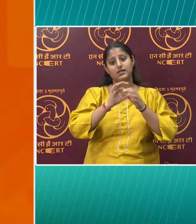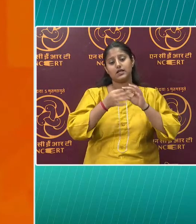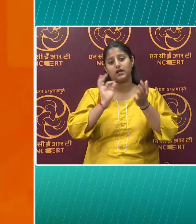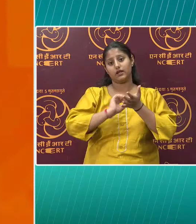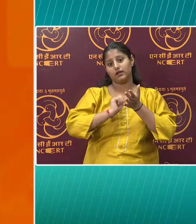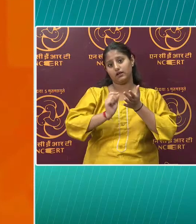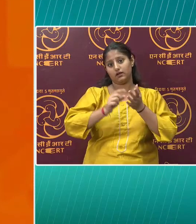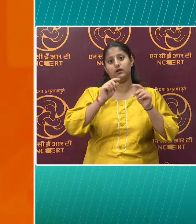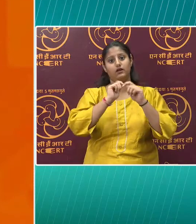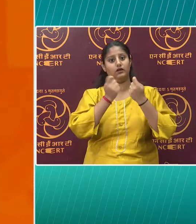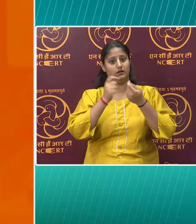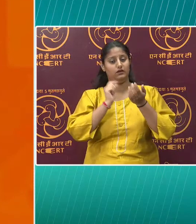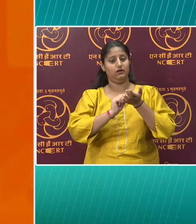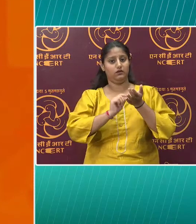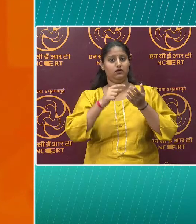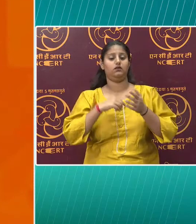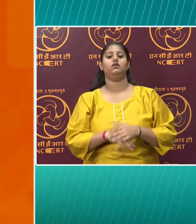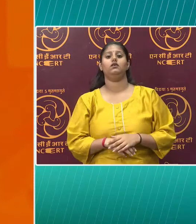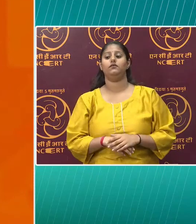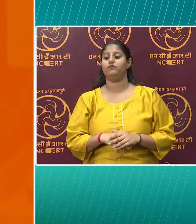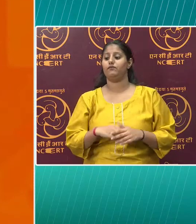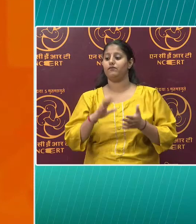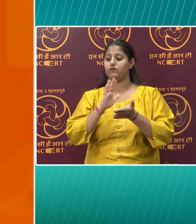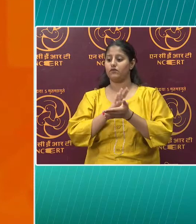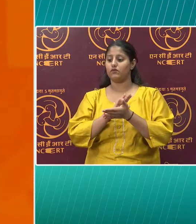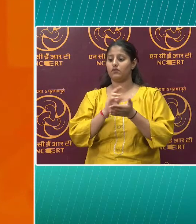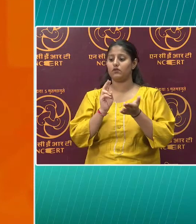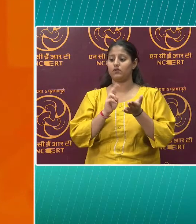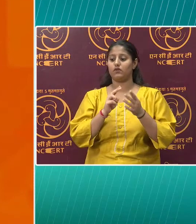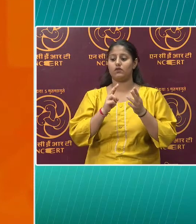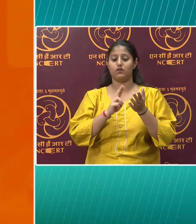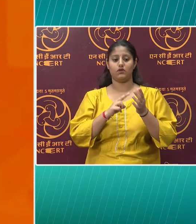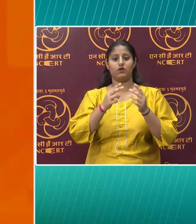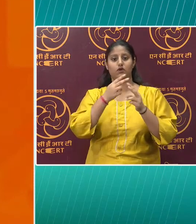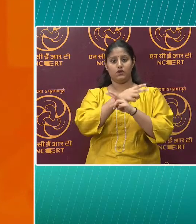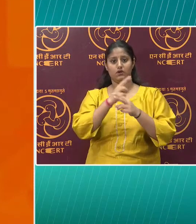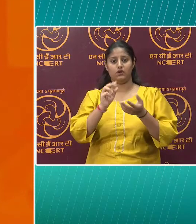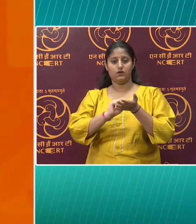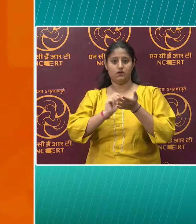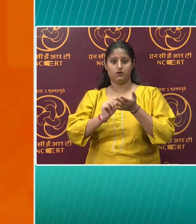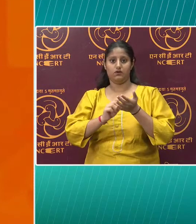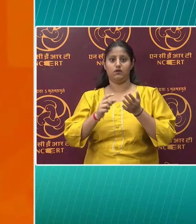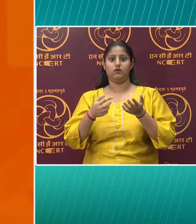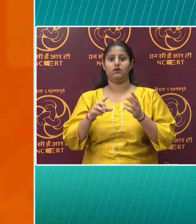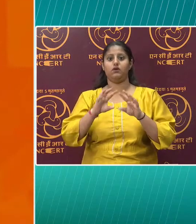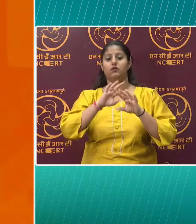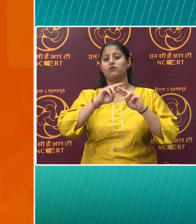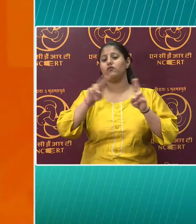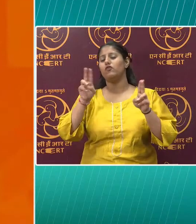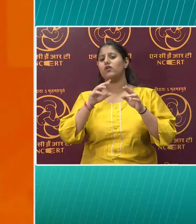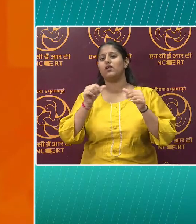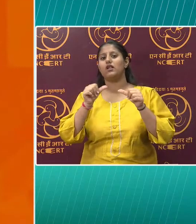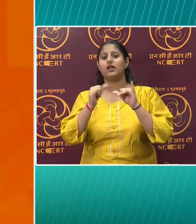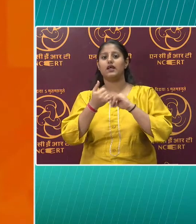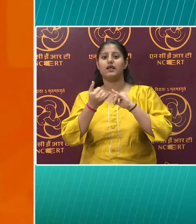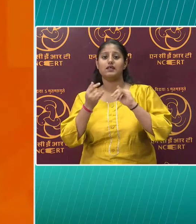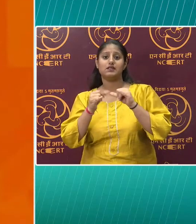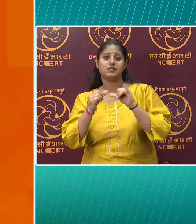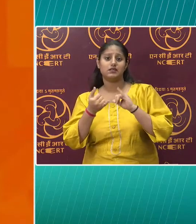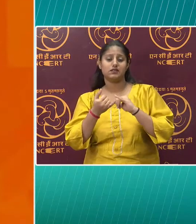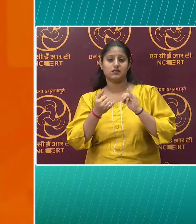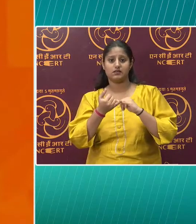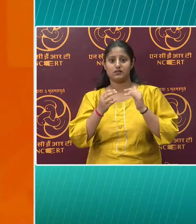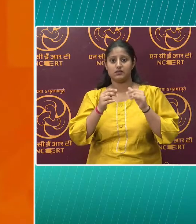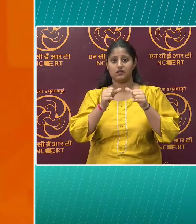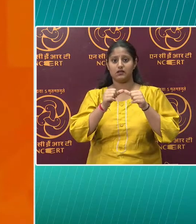progress card, HPC, what we call it, where the overall assessment of a child in terms